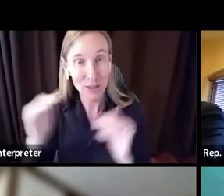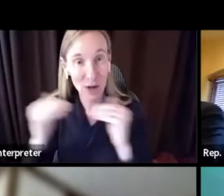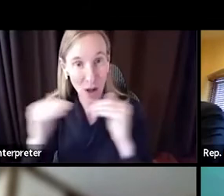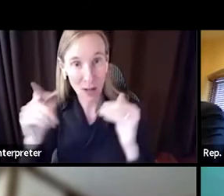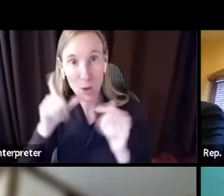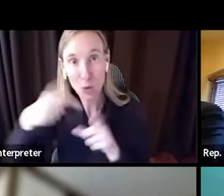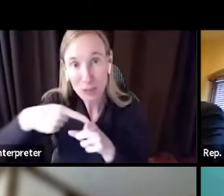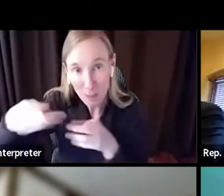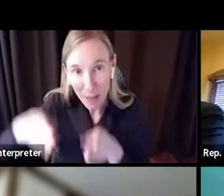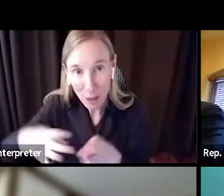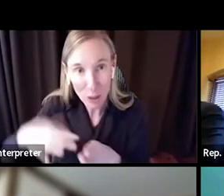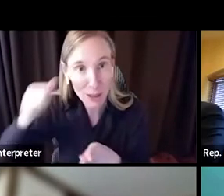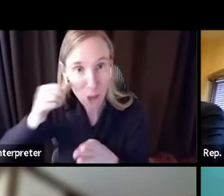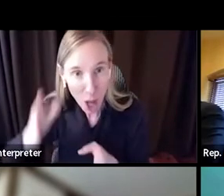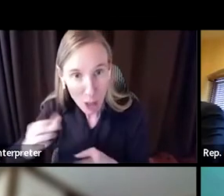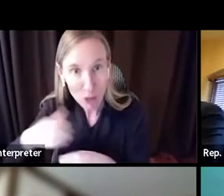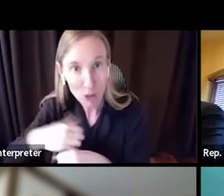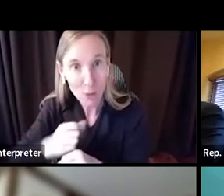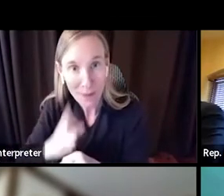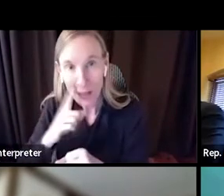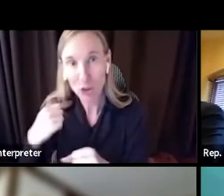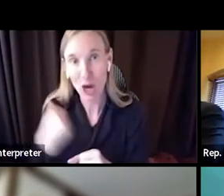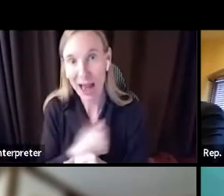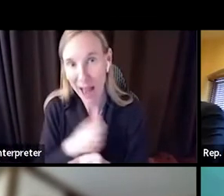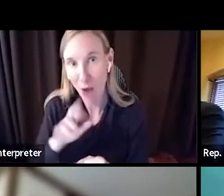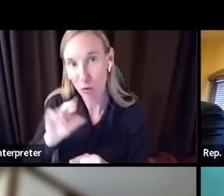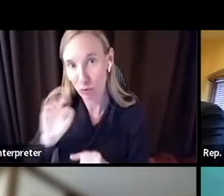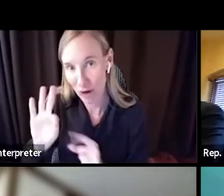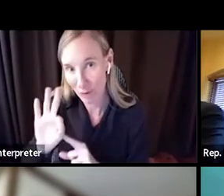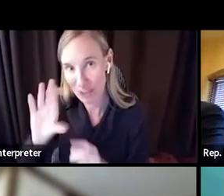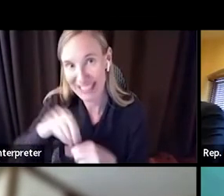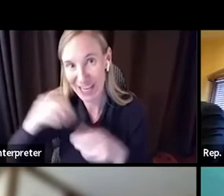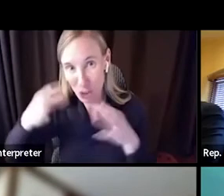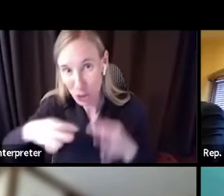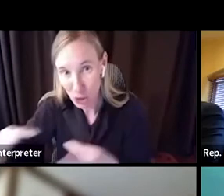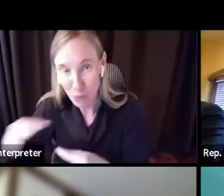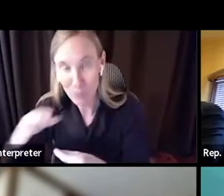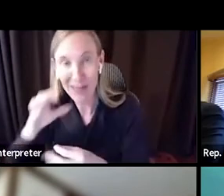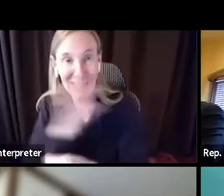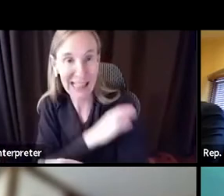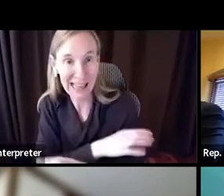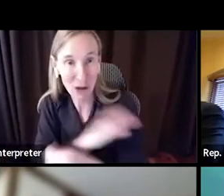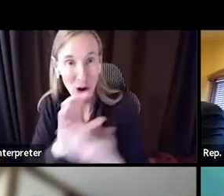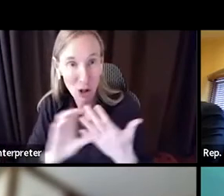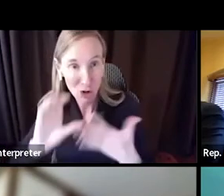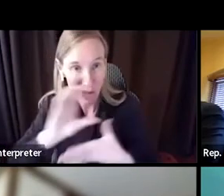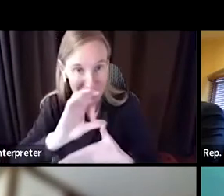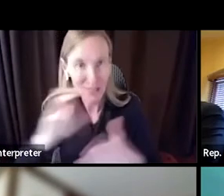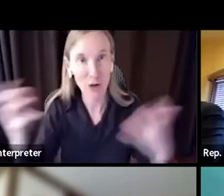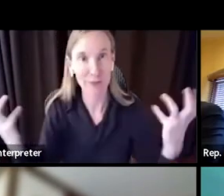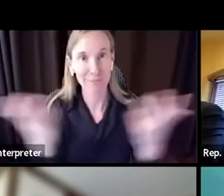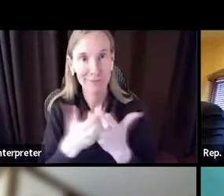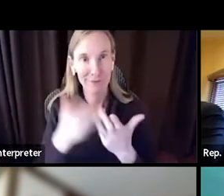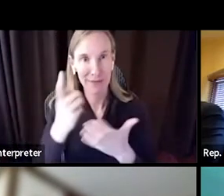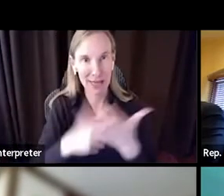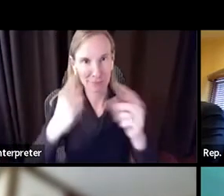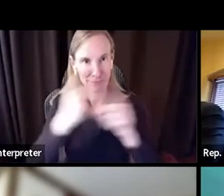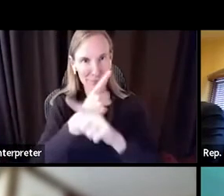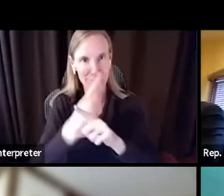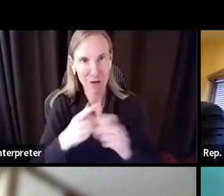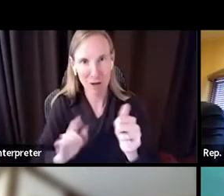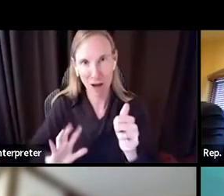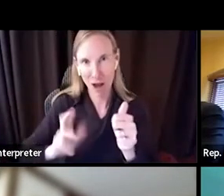to make sure that the references that we had used in determining clinical criteria as an example were still up to date